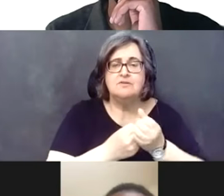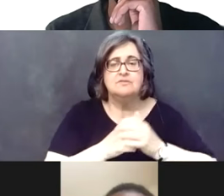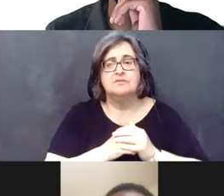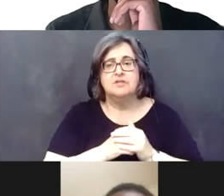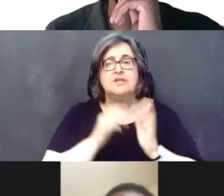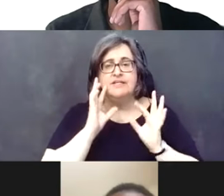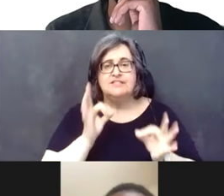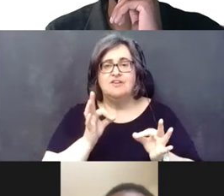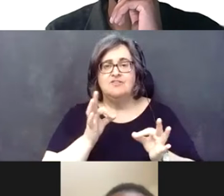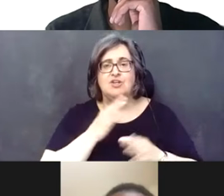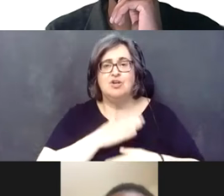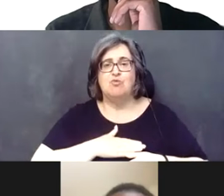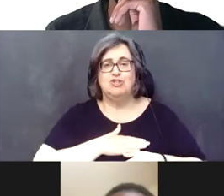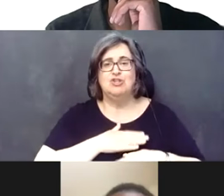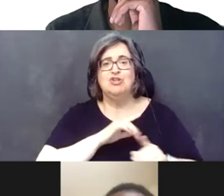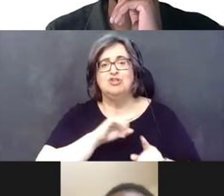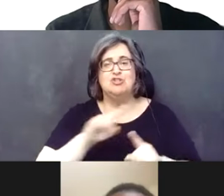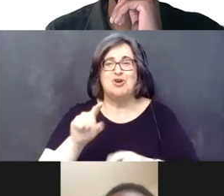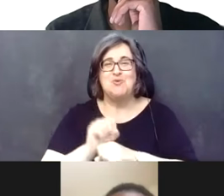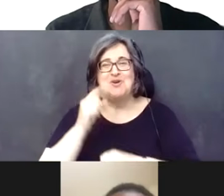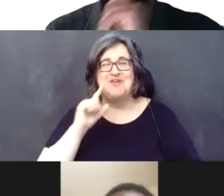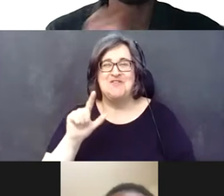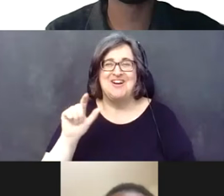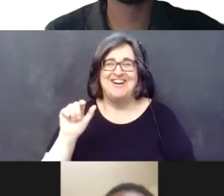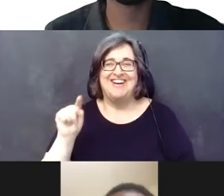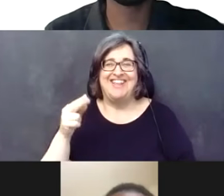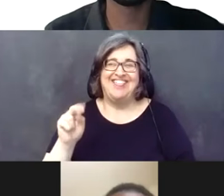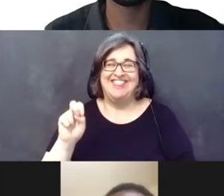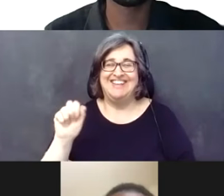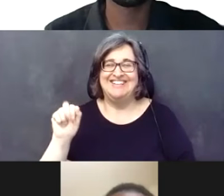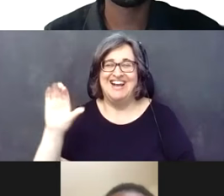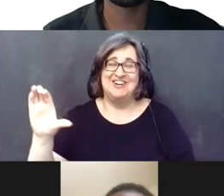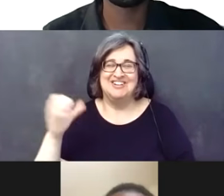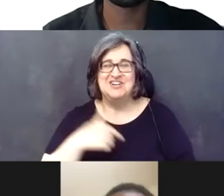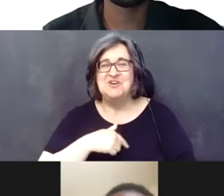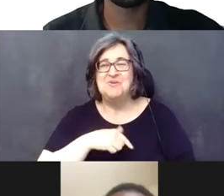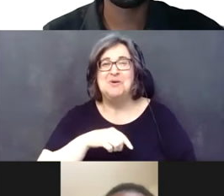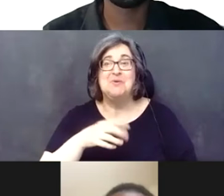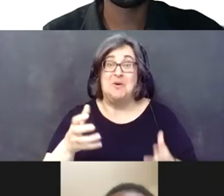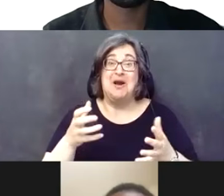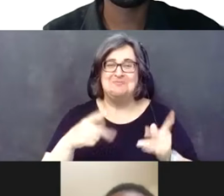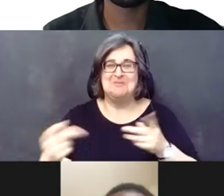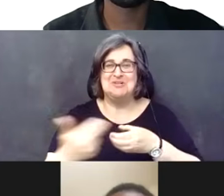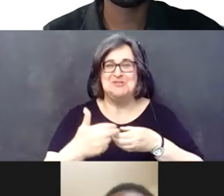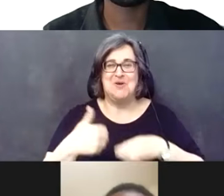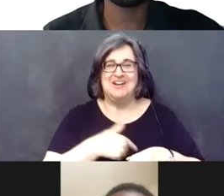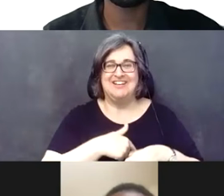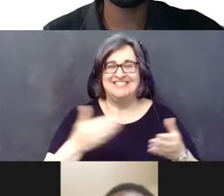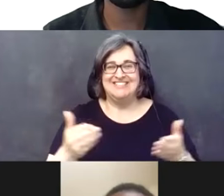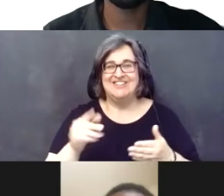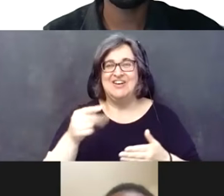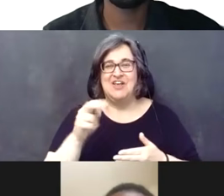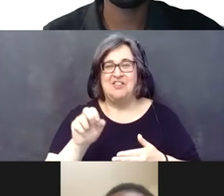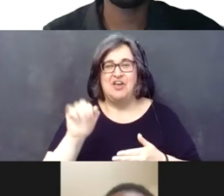definitely appreciate the shout out to go work for an ARC. Certainly we'd love to have people come and join us here at the ARC. We work at our